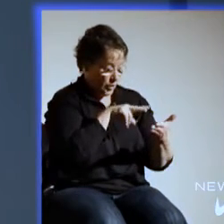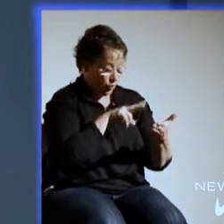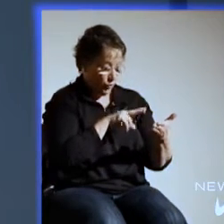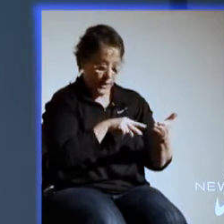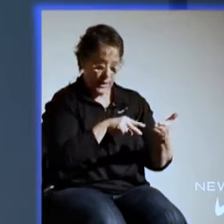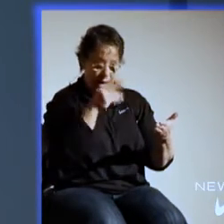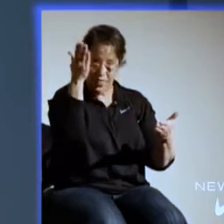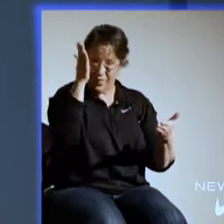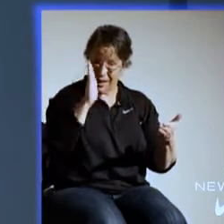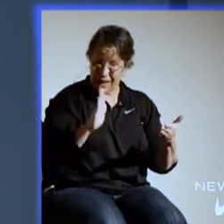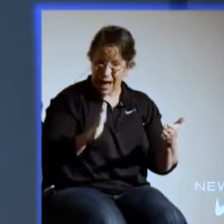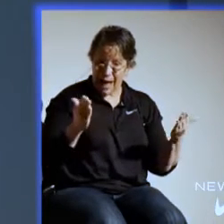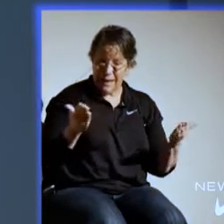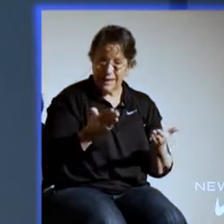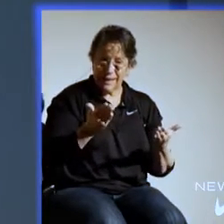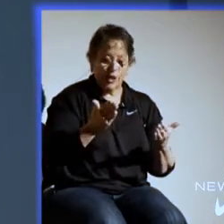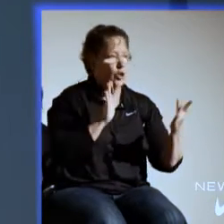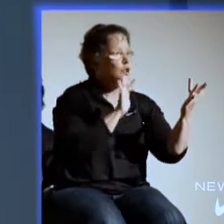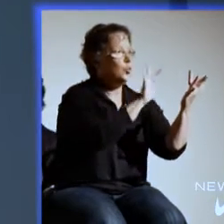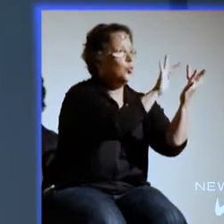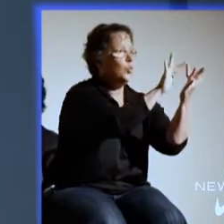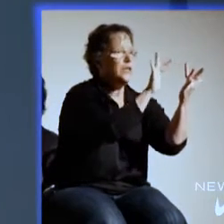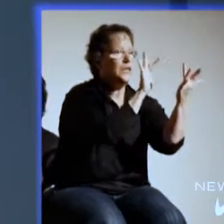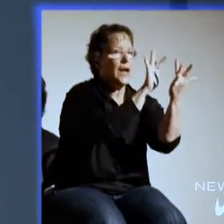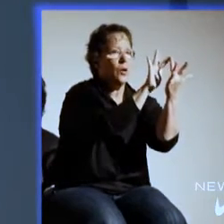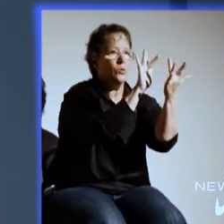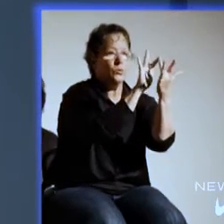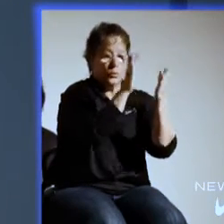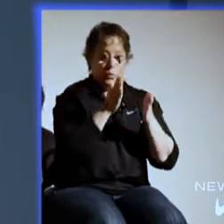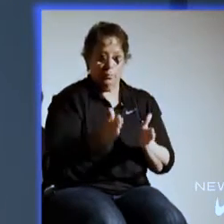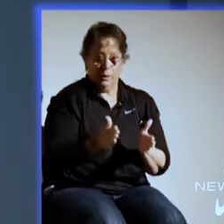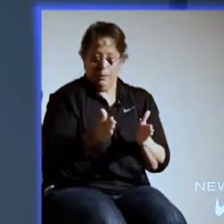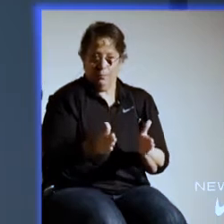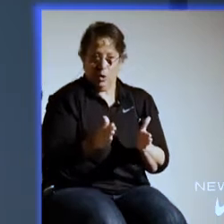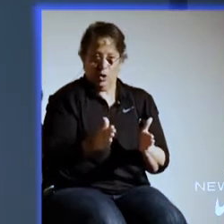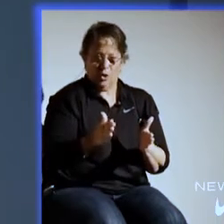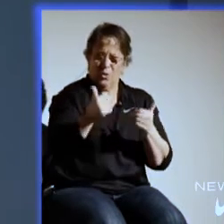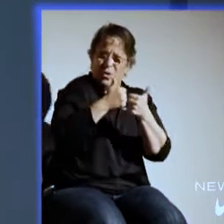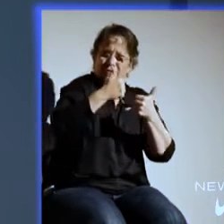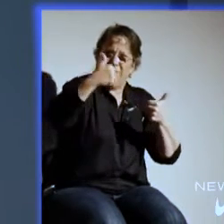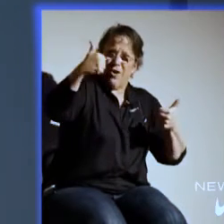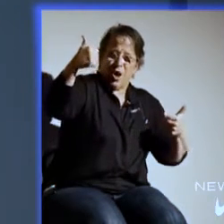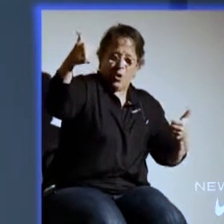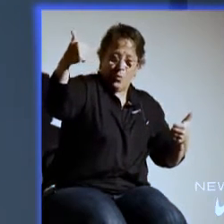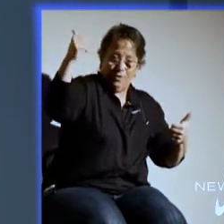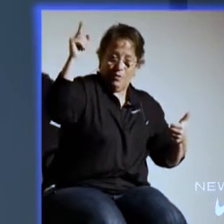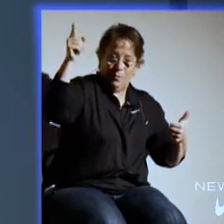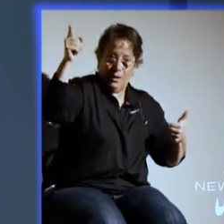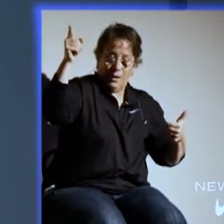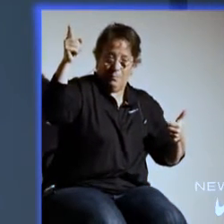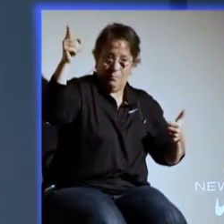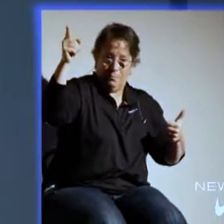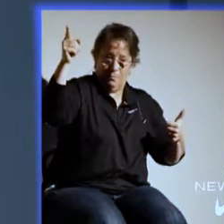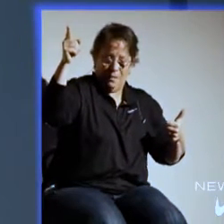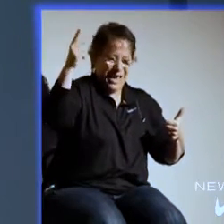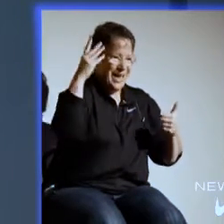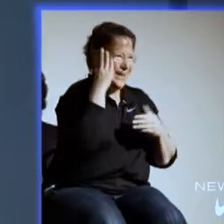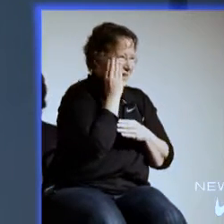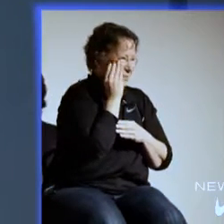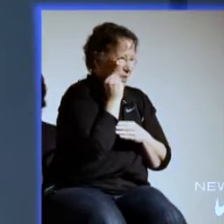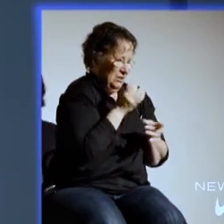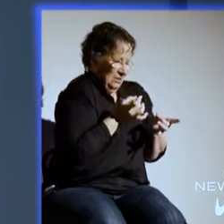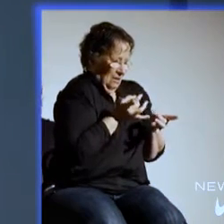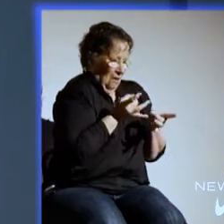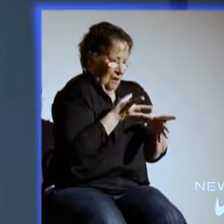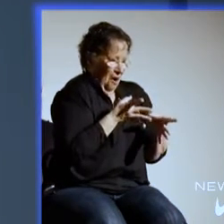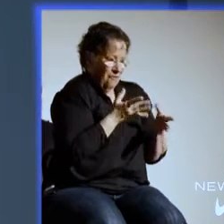on this mission to reach out to people who are wandering from Him and experiencing all the most toxic stuff that